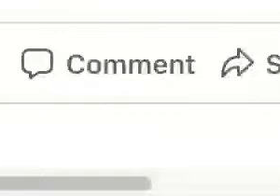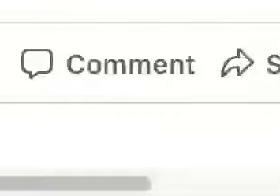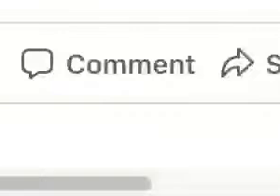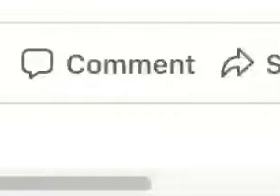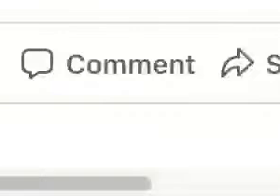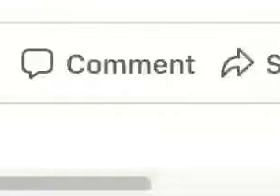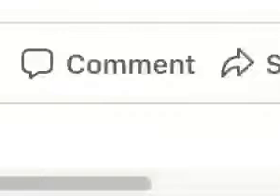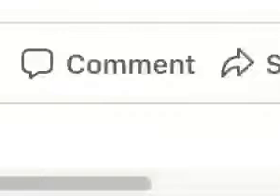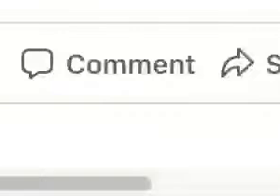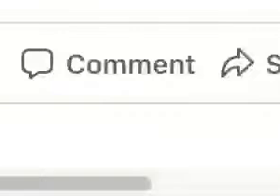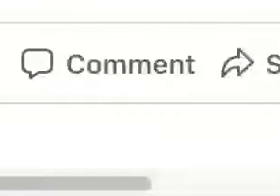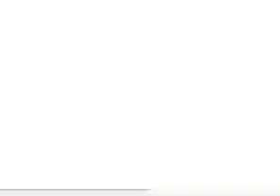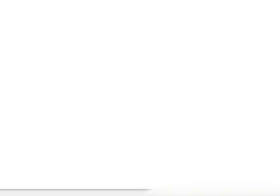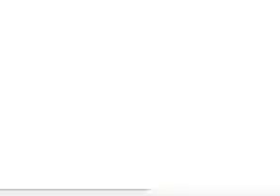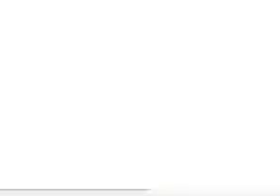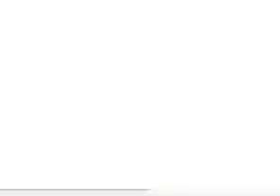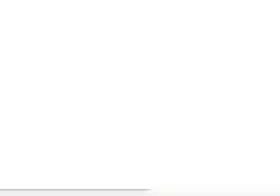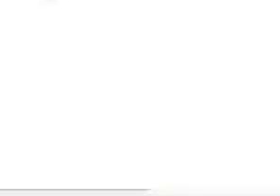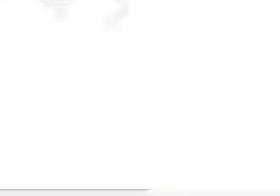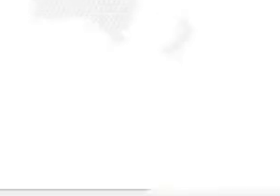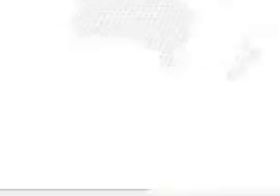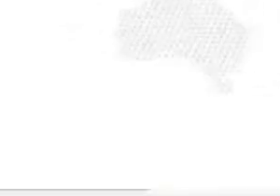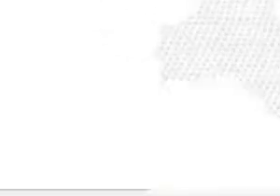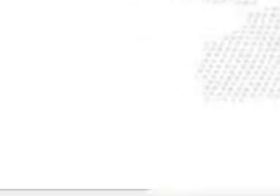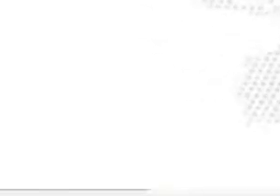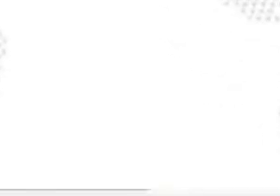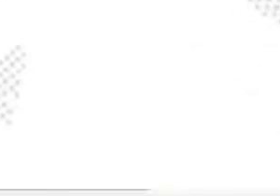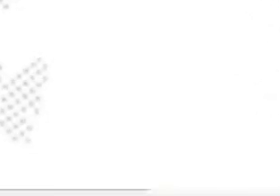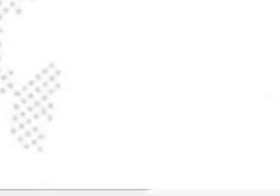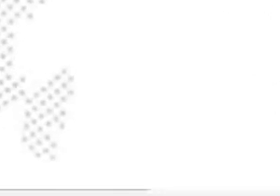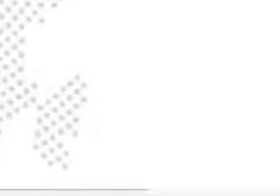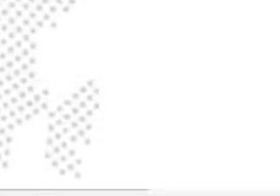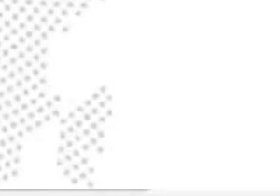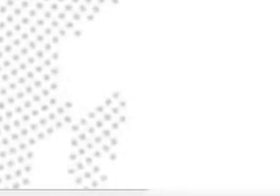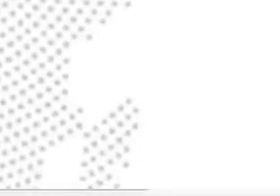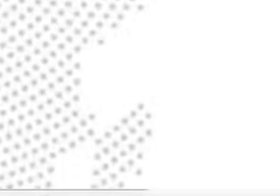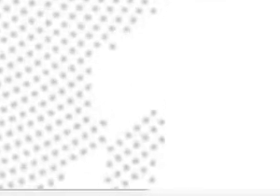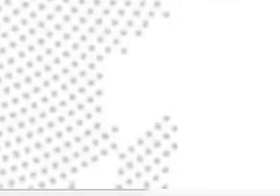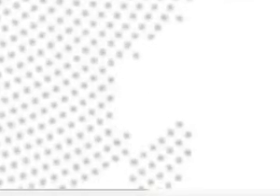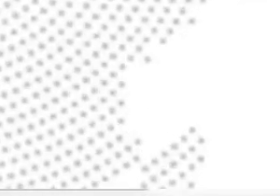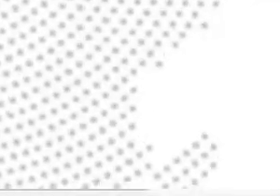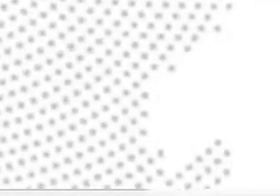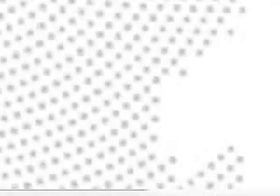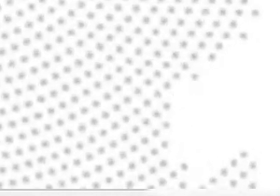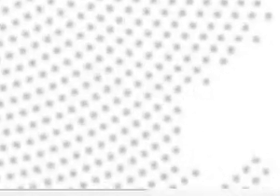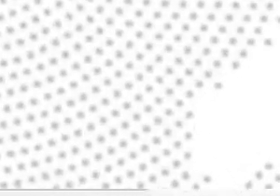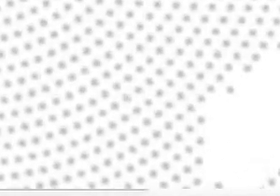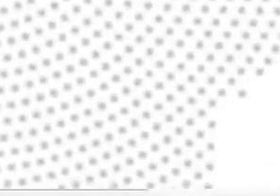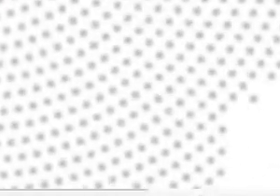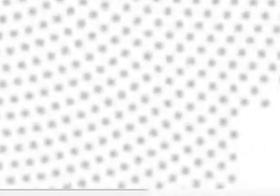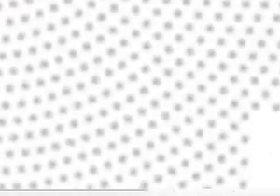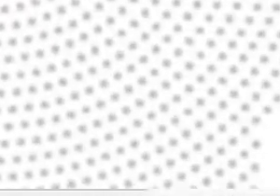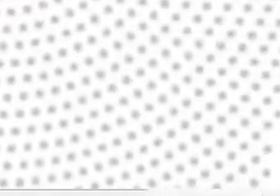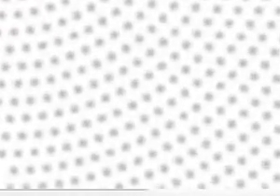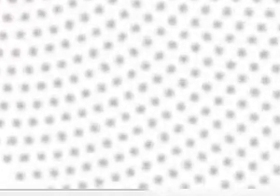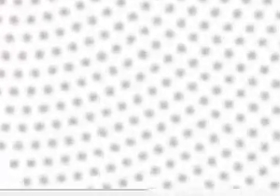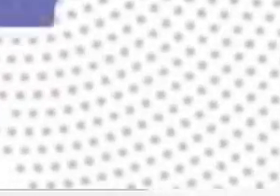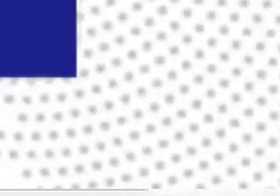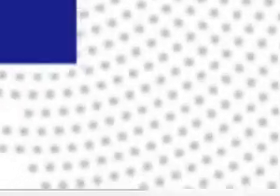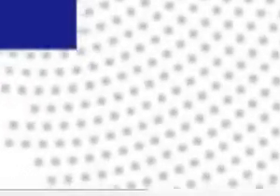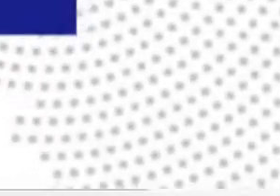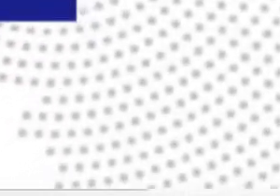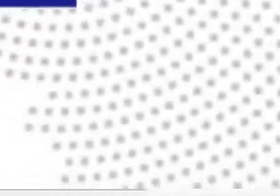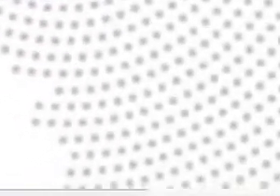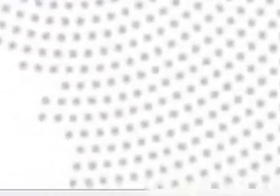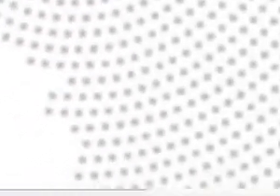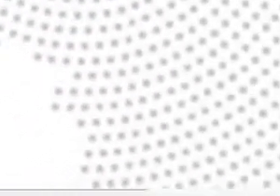Supasa Supersonics Money Transfer ñoo dellu si waat indi leen